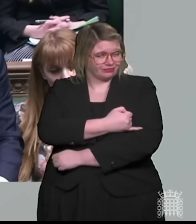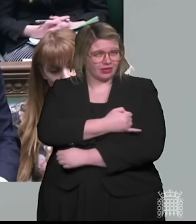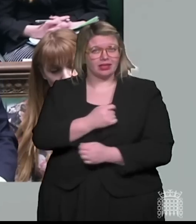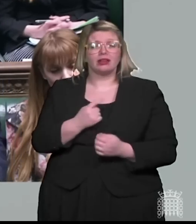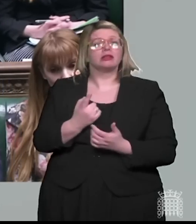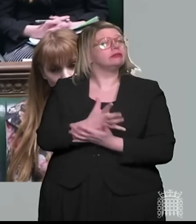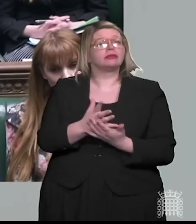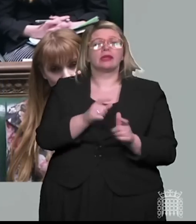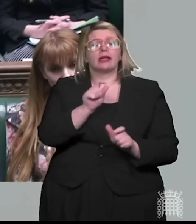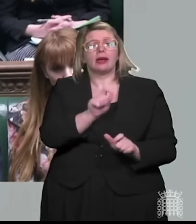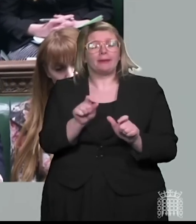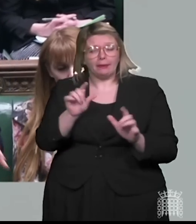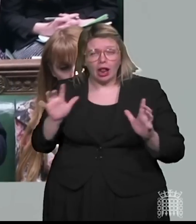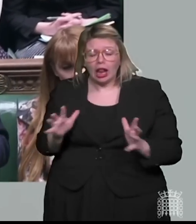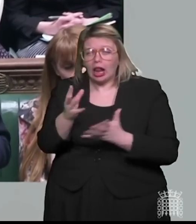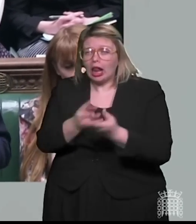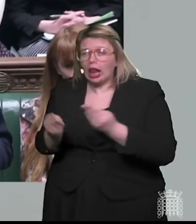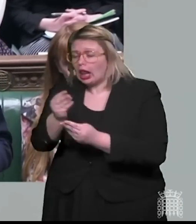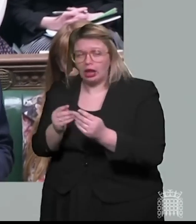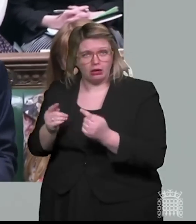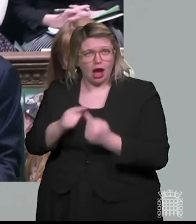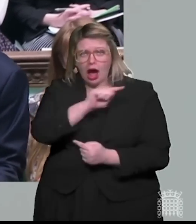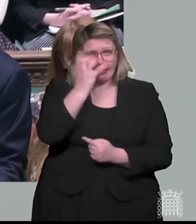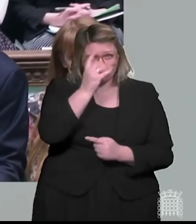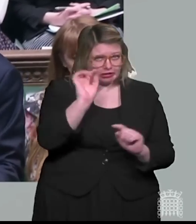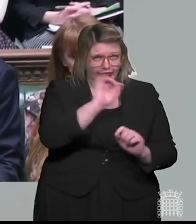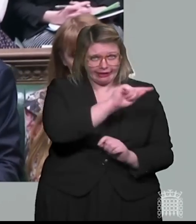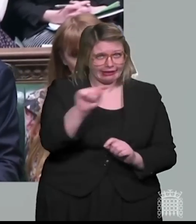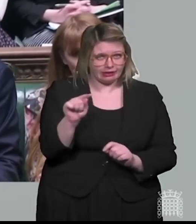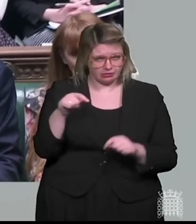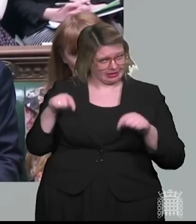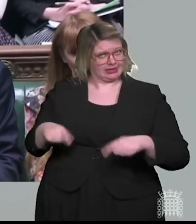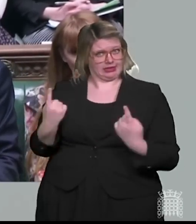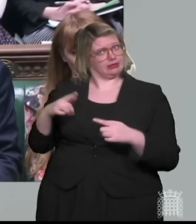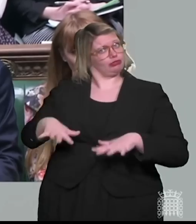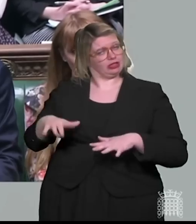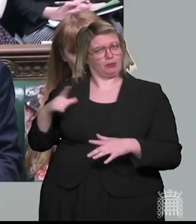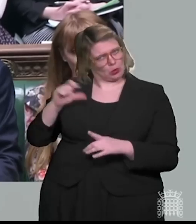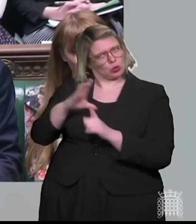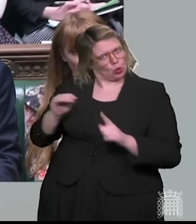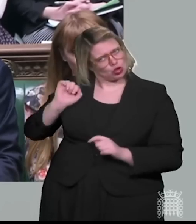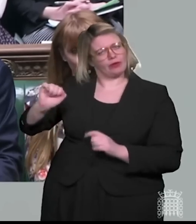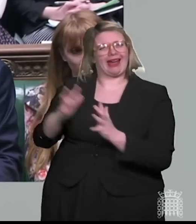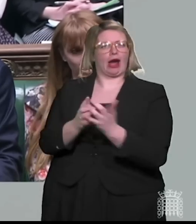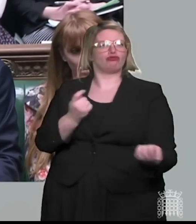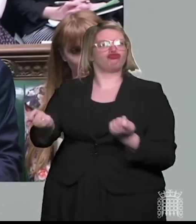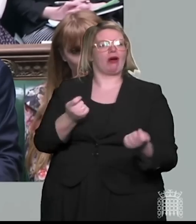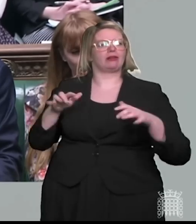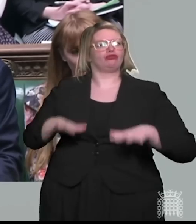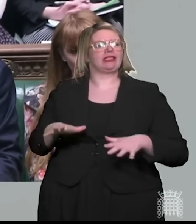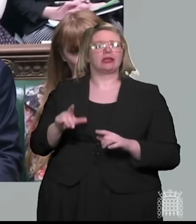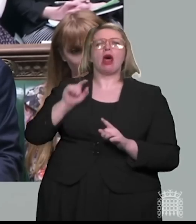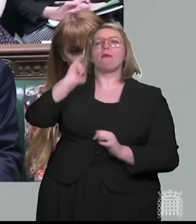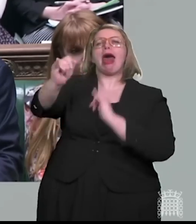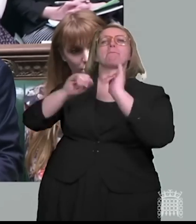participation simply hasn't happened elsewhere, not to this extent. It's a feature of Tory Britain, and global excuses won't